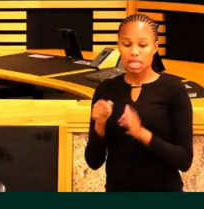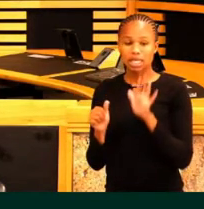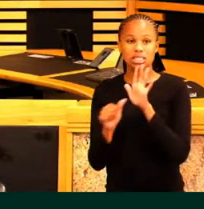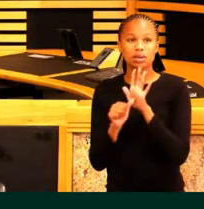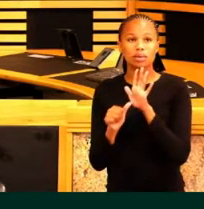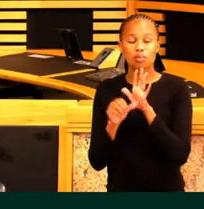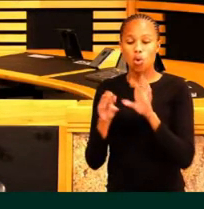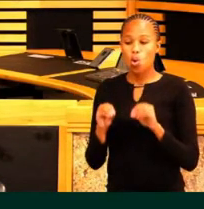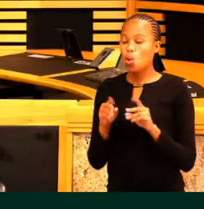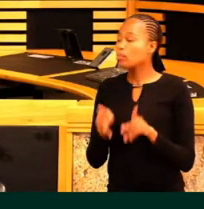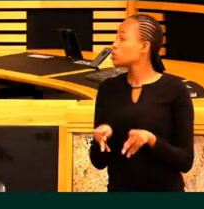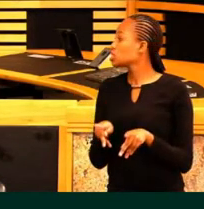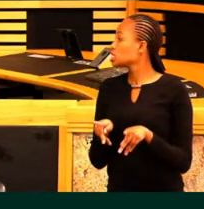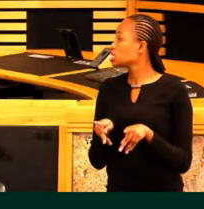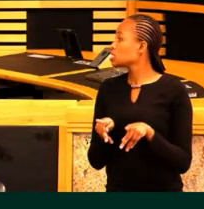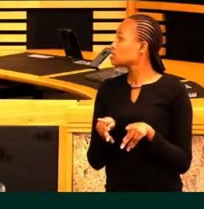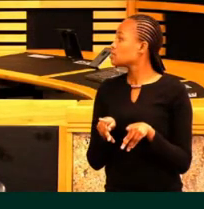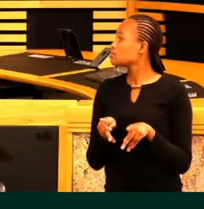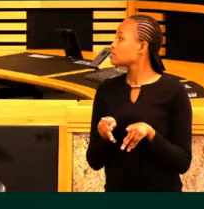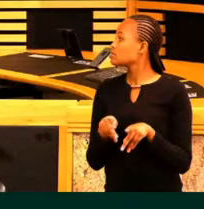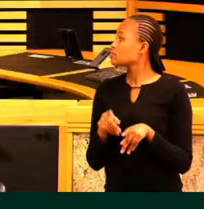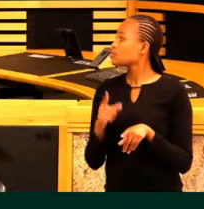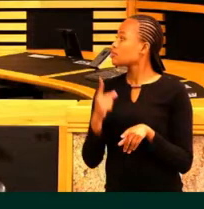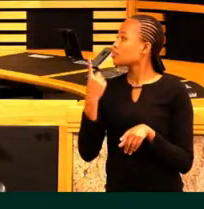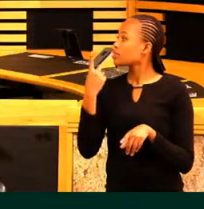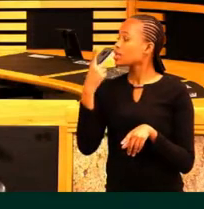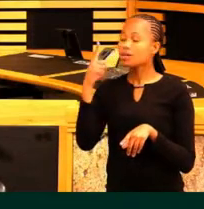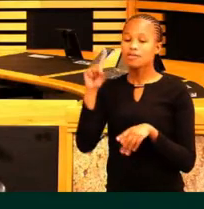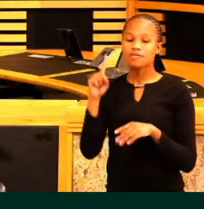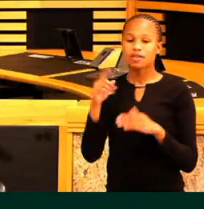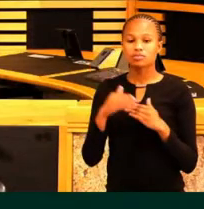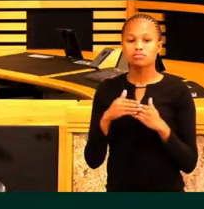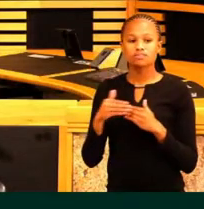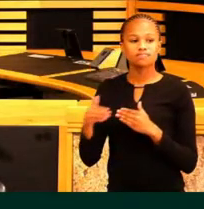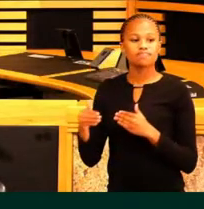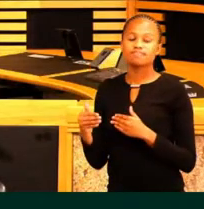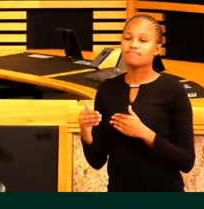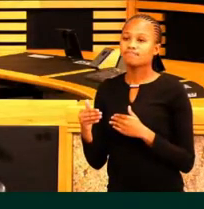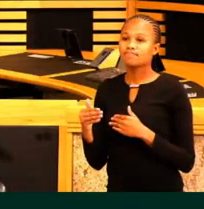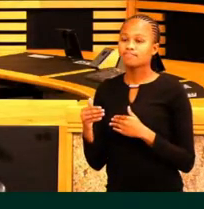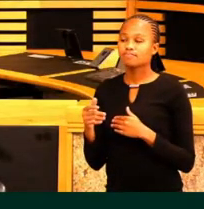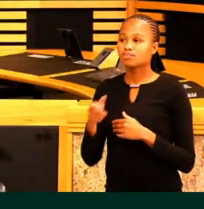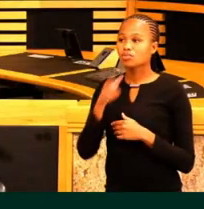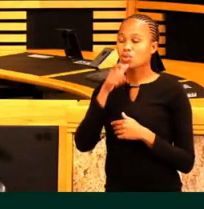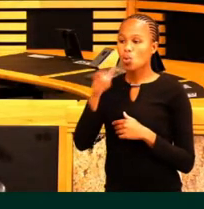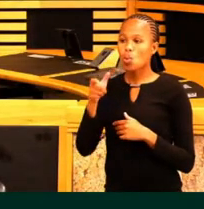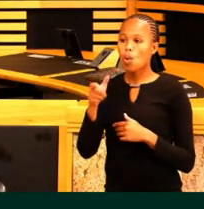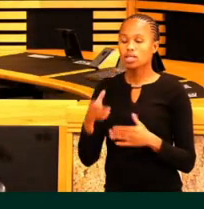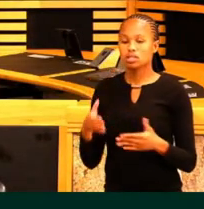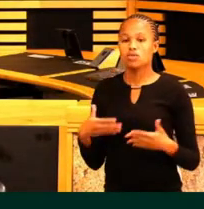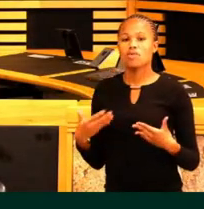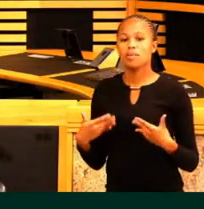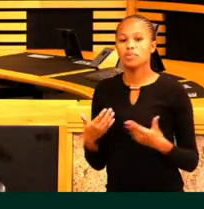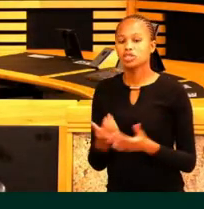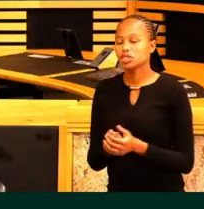opportunity to firstly extend words of appreciation